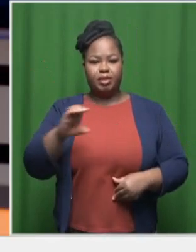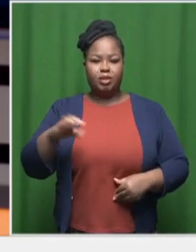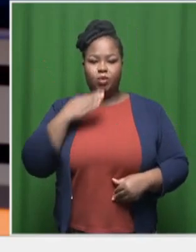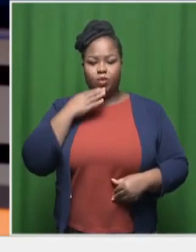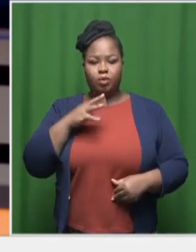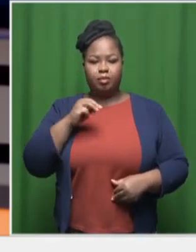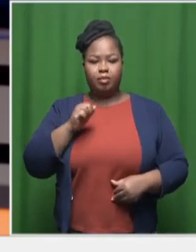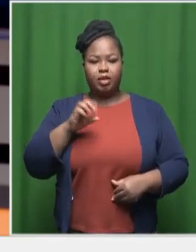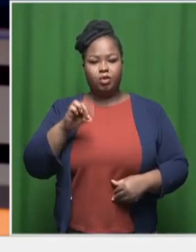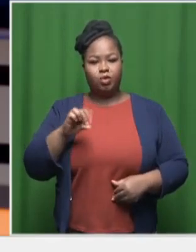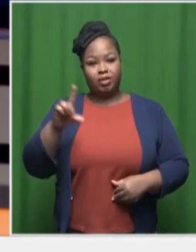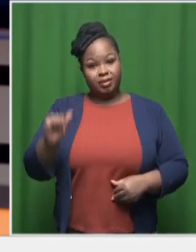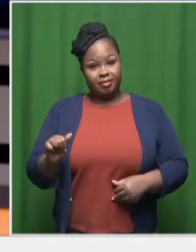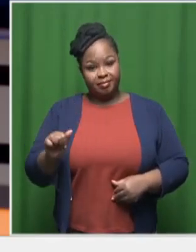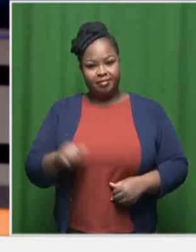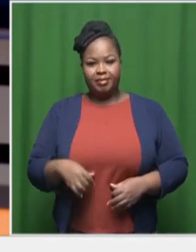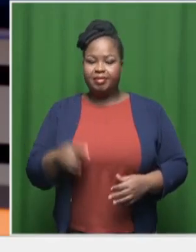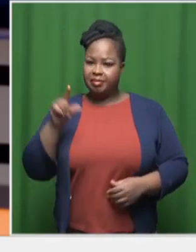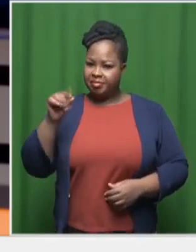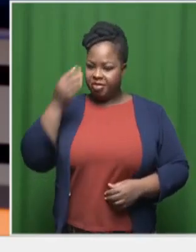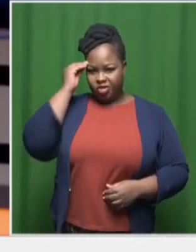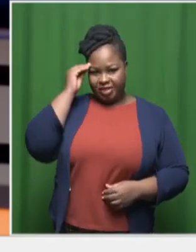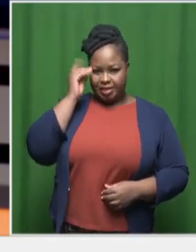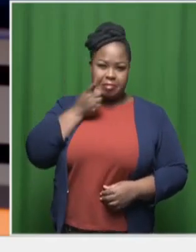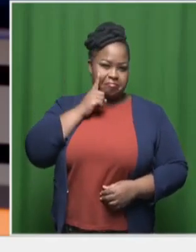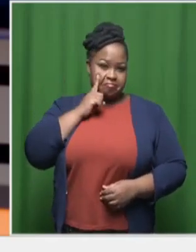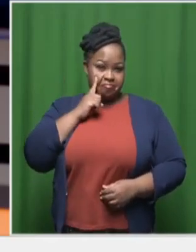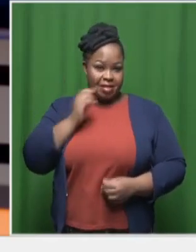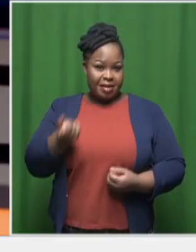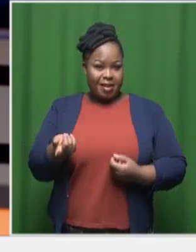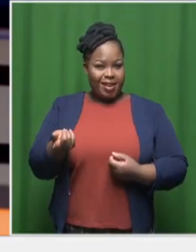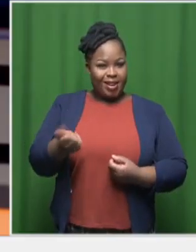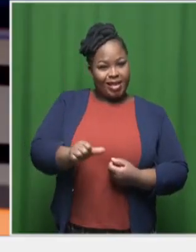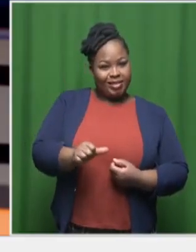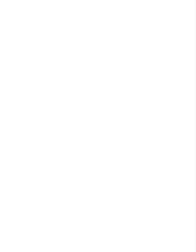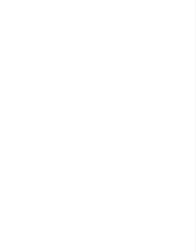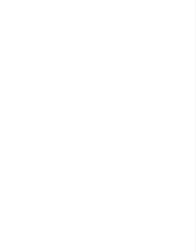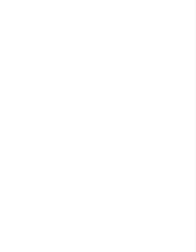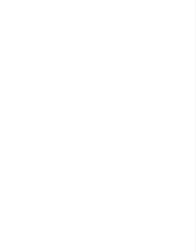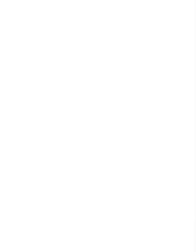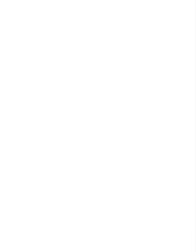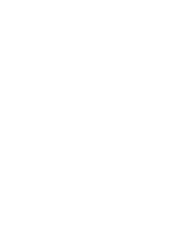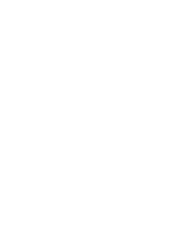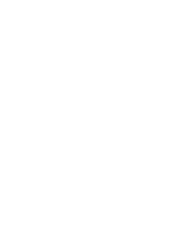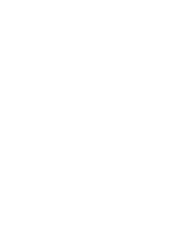Madoda Mxakwe. And it's going to be interesting to see who fills this position next.